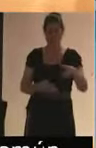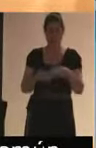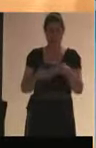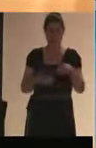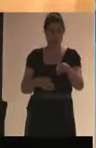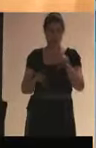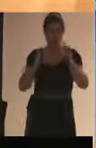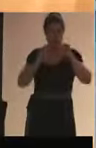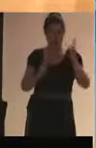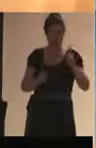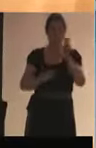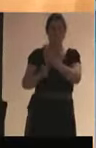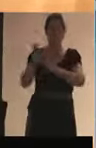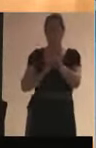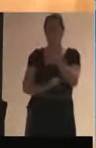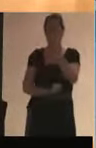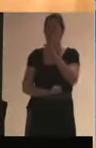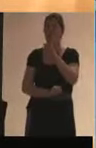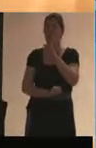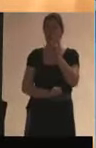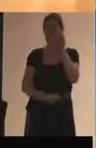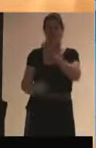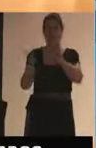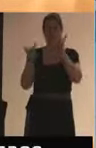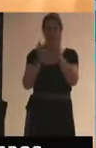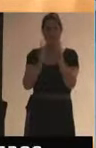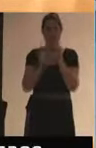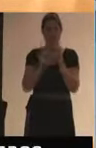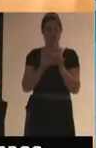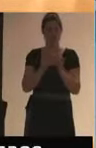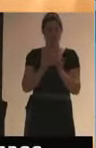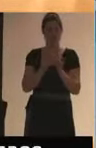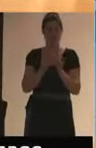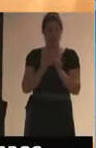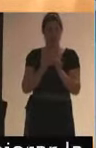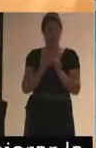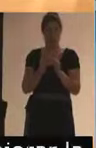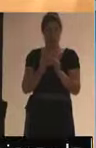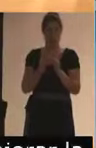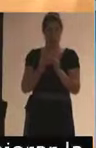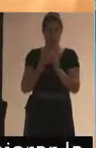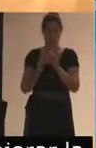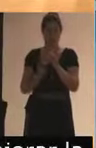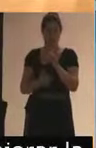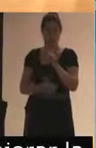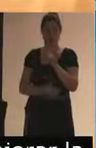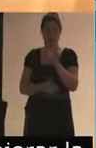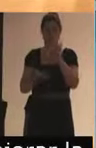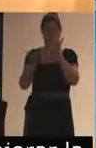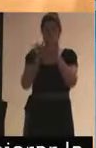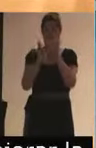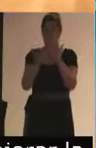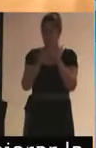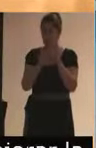the user's capacity. And we are trying to improve the interaction